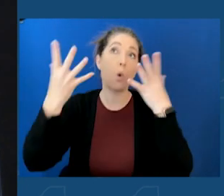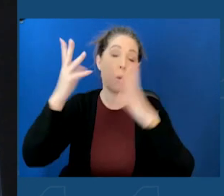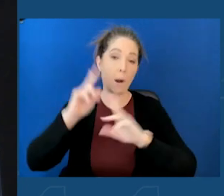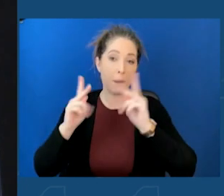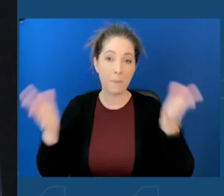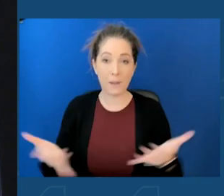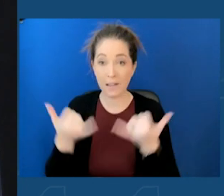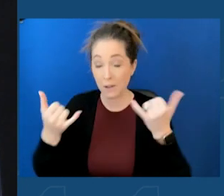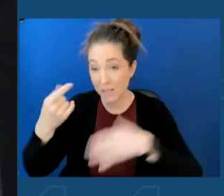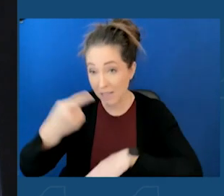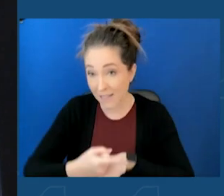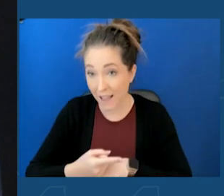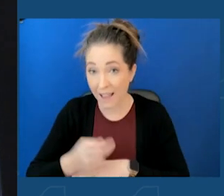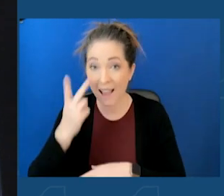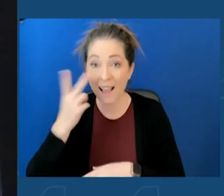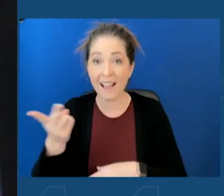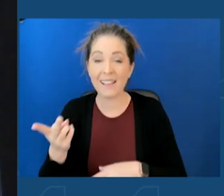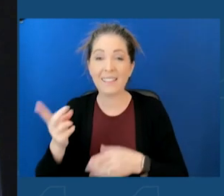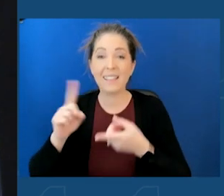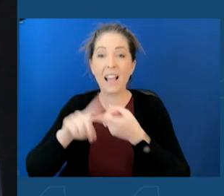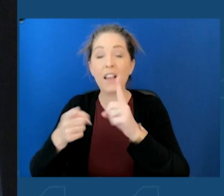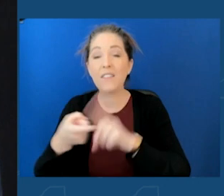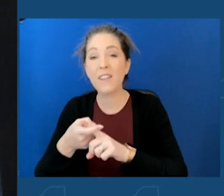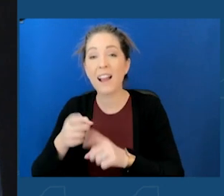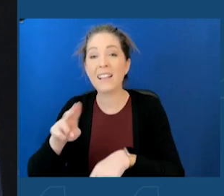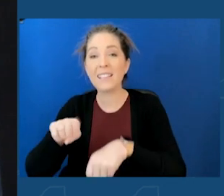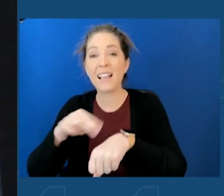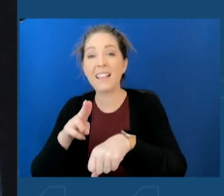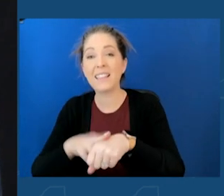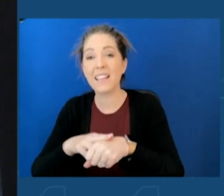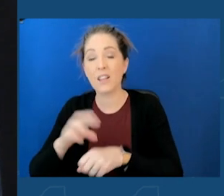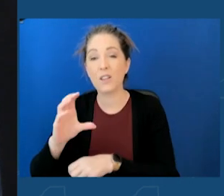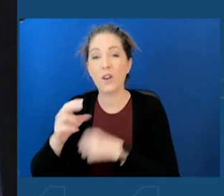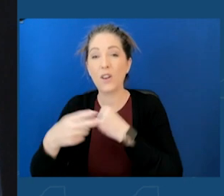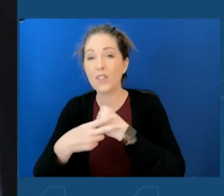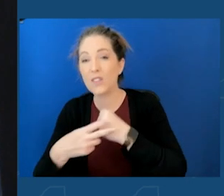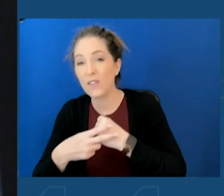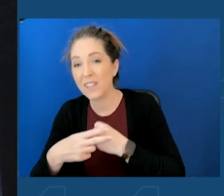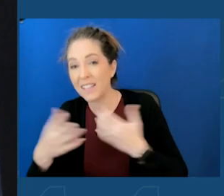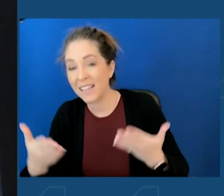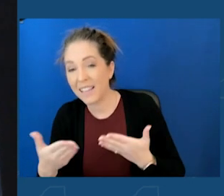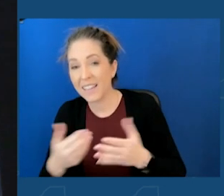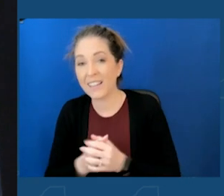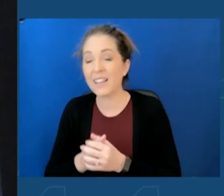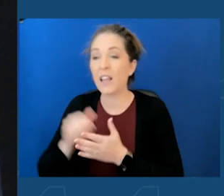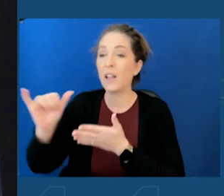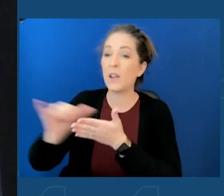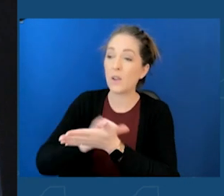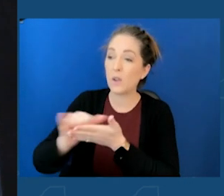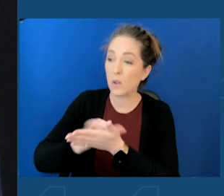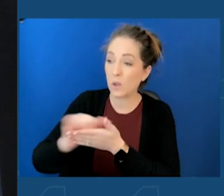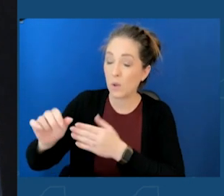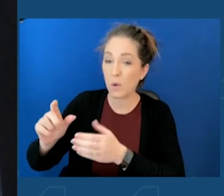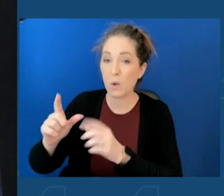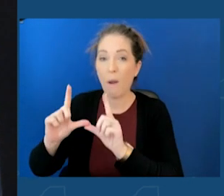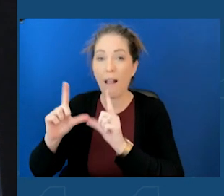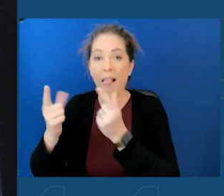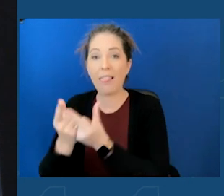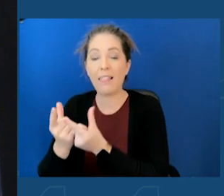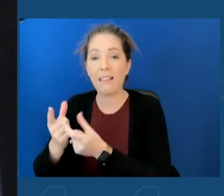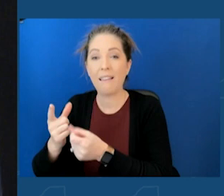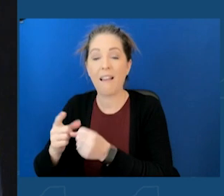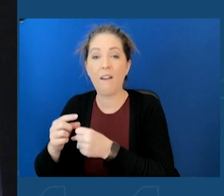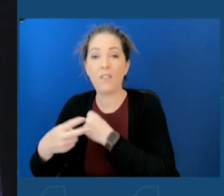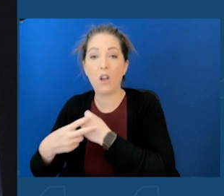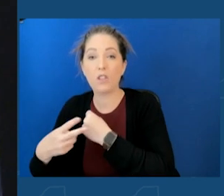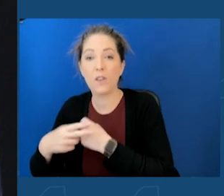today. I see our great friends at the Nature Conservancy are here. I see folks from New York League of Conservation Voters. I see